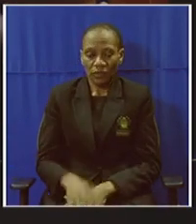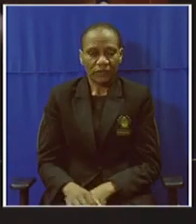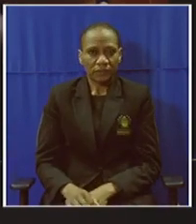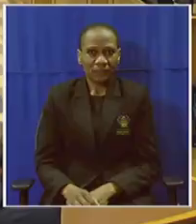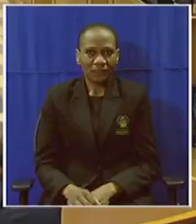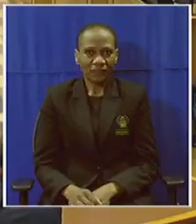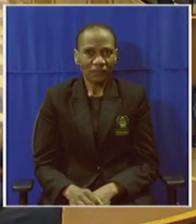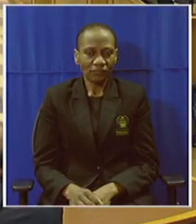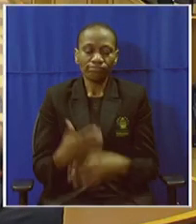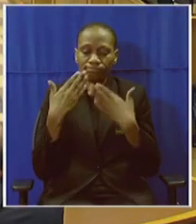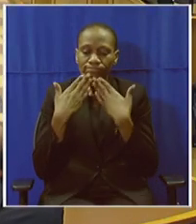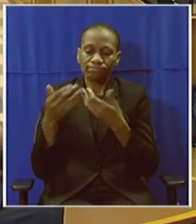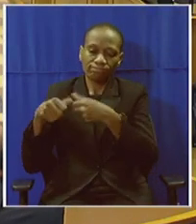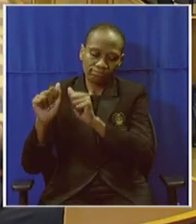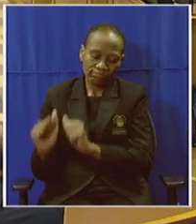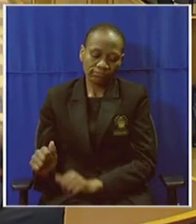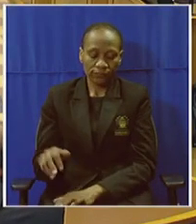Thank you, Chair.